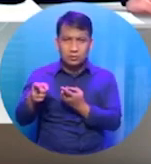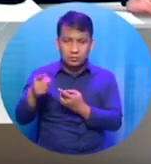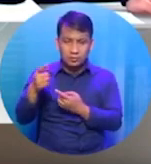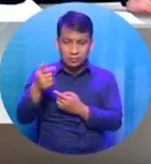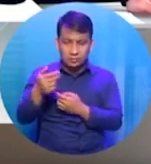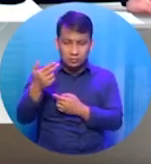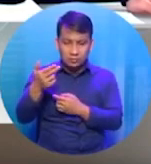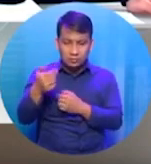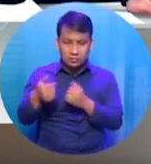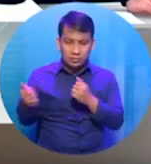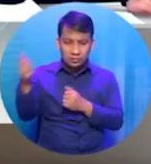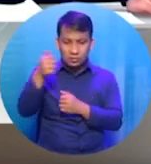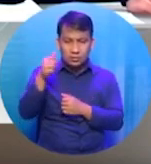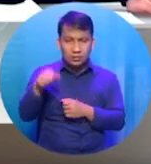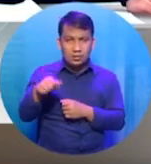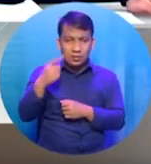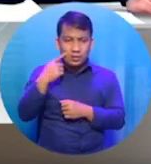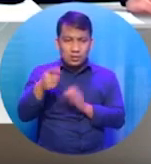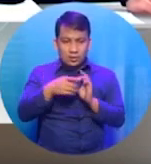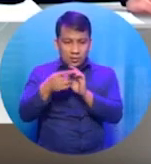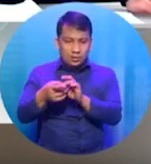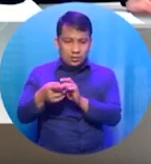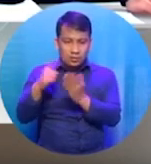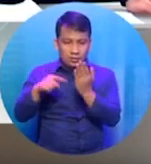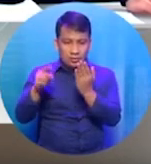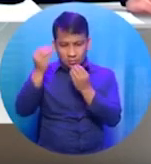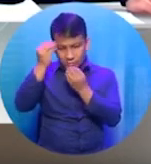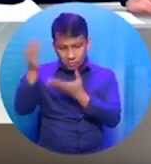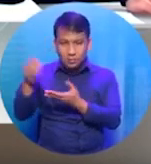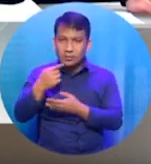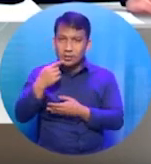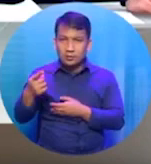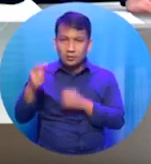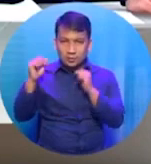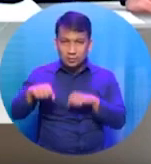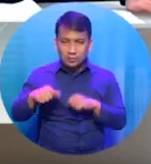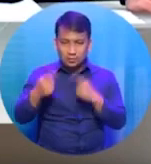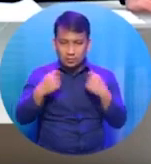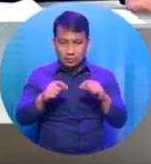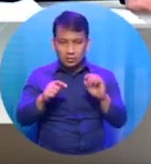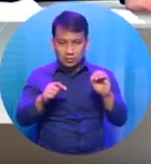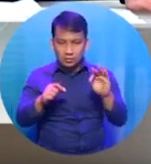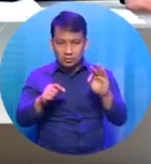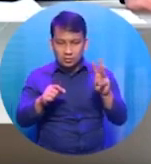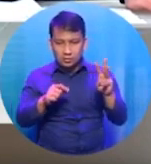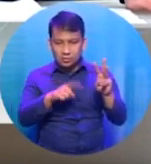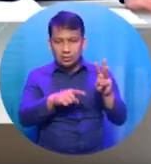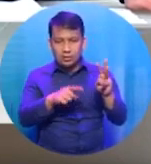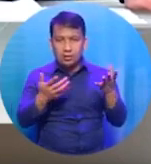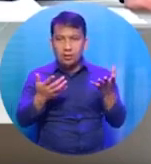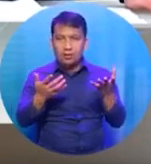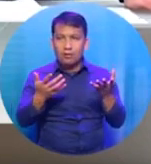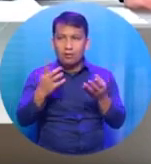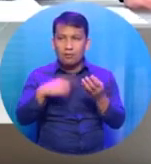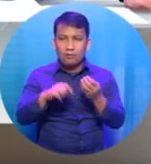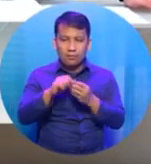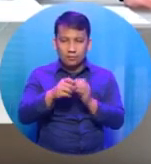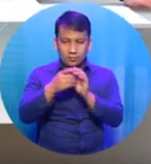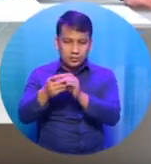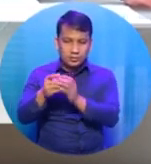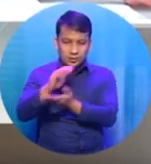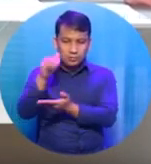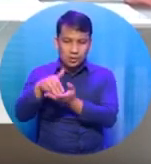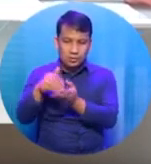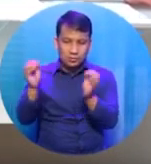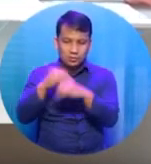head office po namin. So, I will confirm po sa inyo and kay OFW Equibal or dun sa NOK